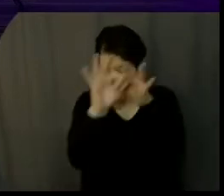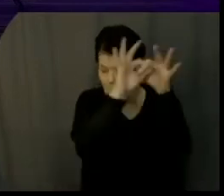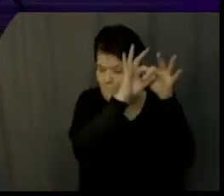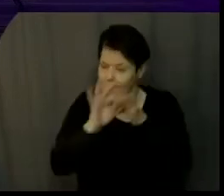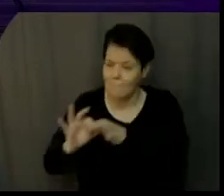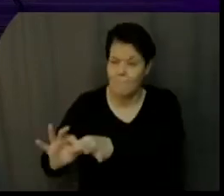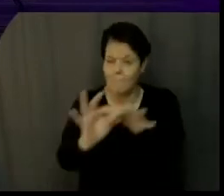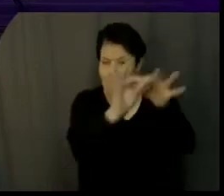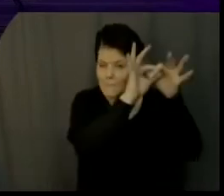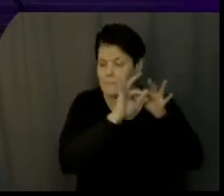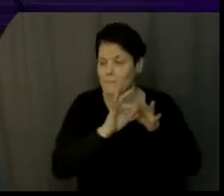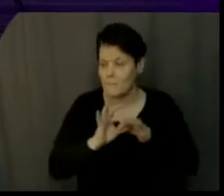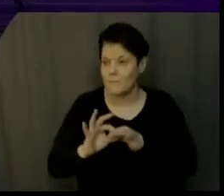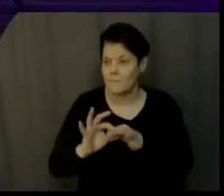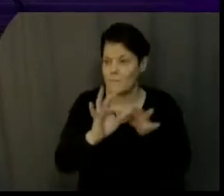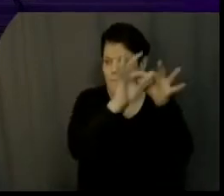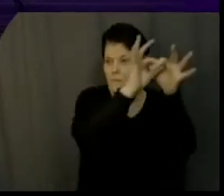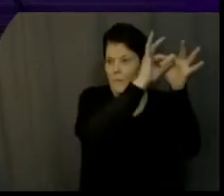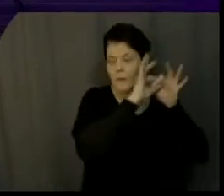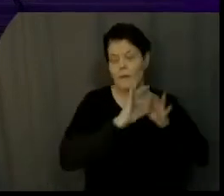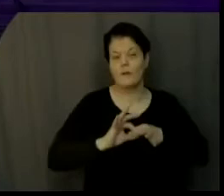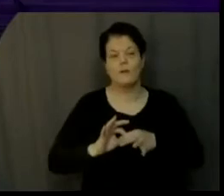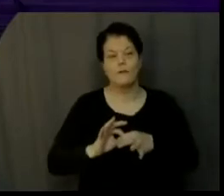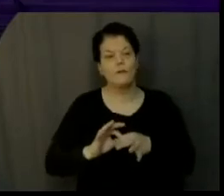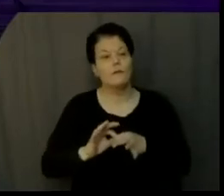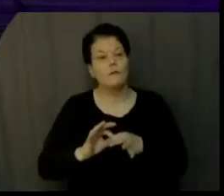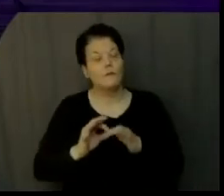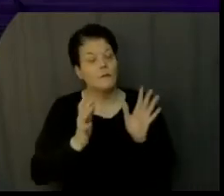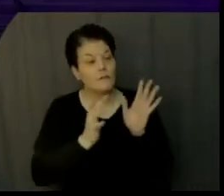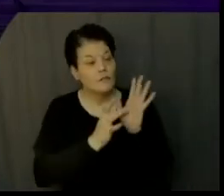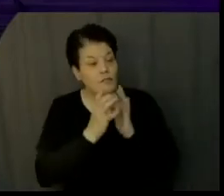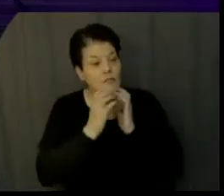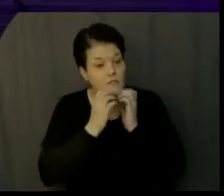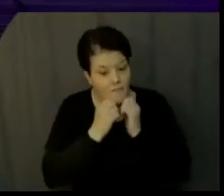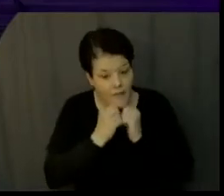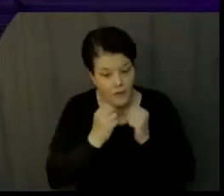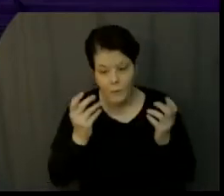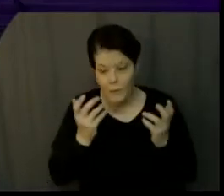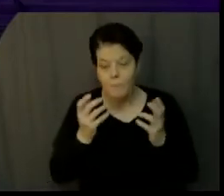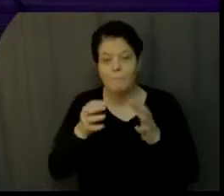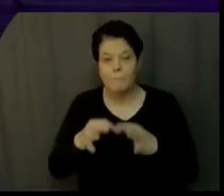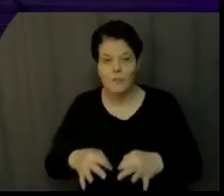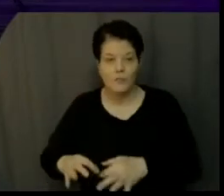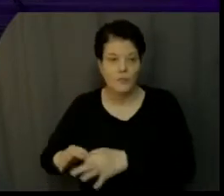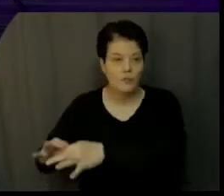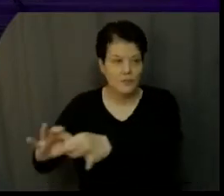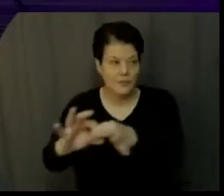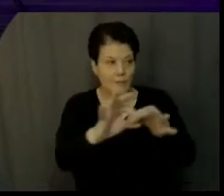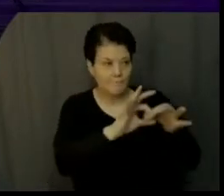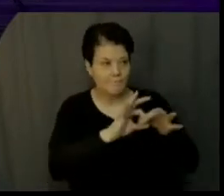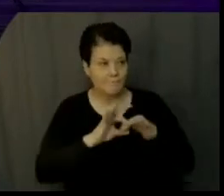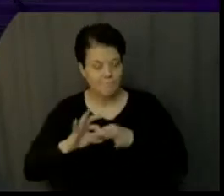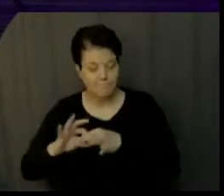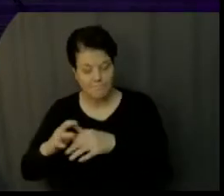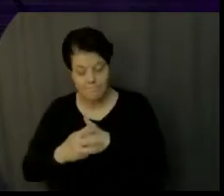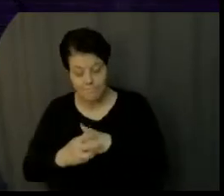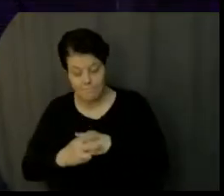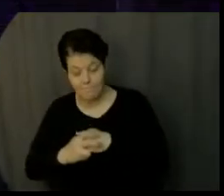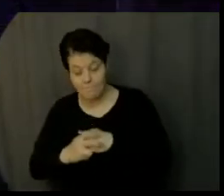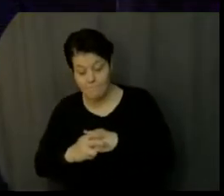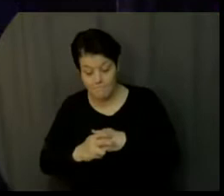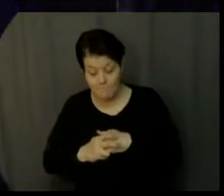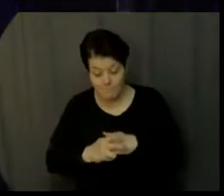It seemed Jesus valued unity. And Paul says that we're a body. The church is a body. Compares it to like a human